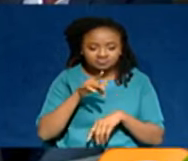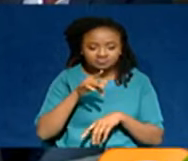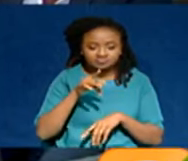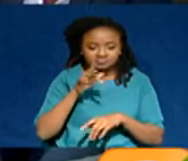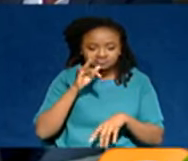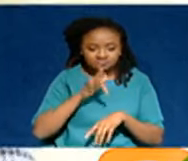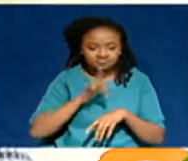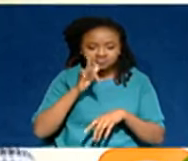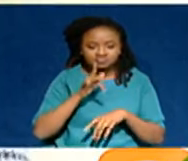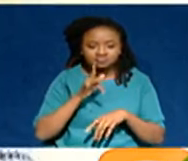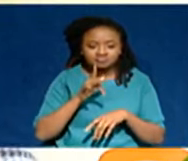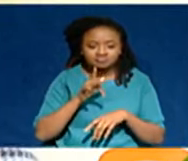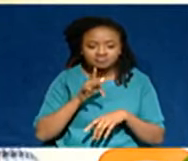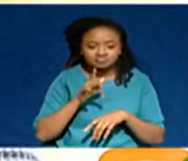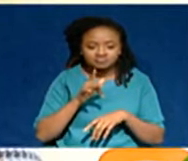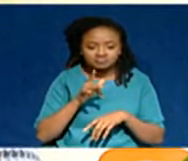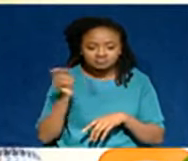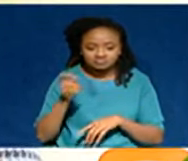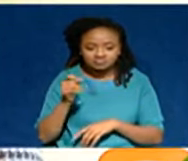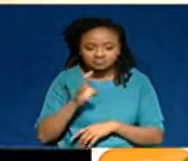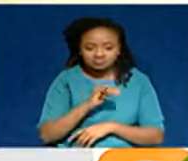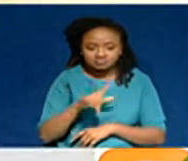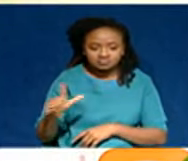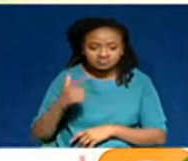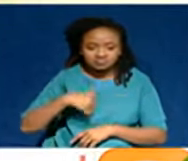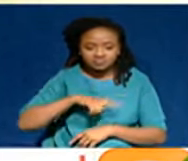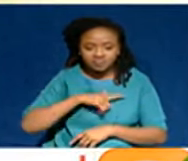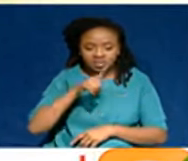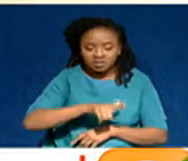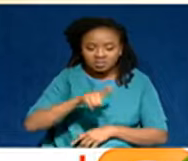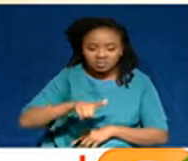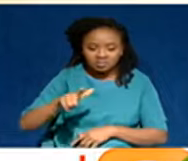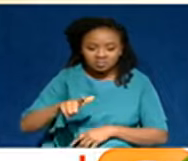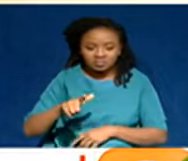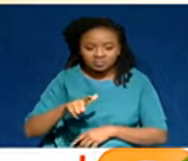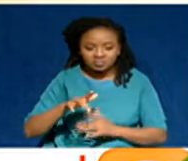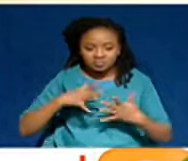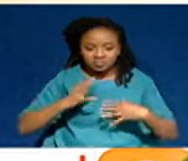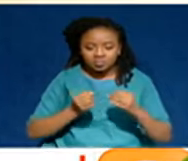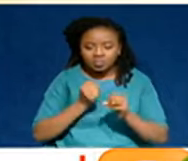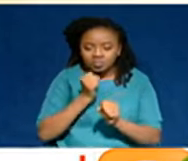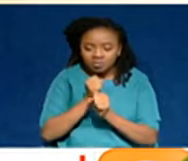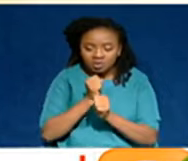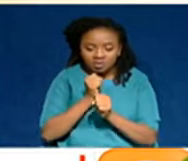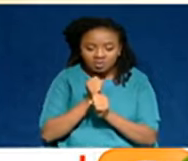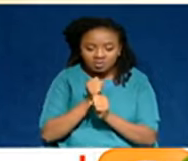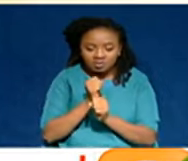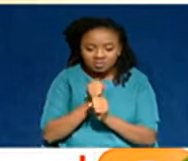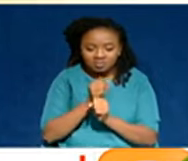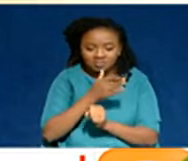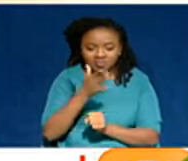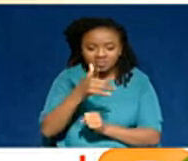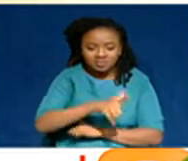bill. We are very low in productivity. Our output per worker is really, really